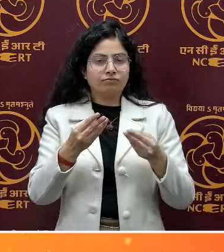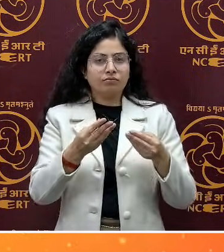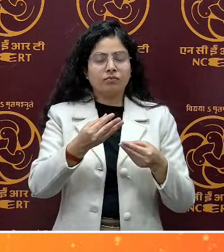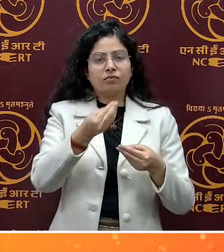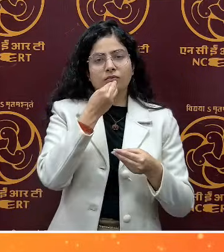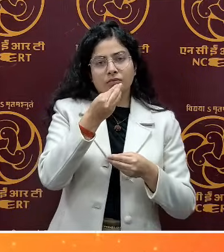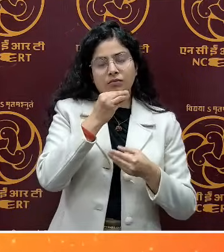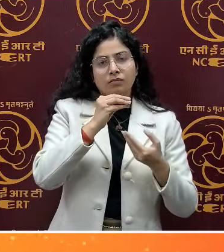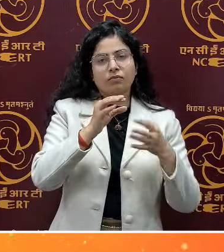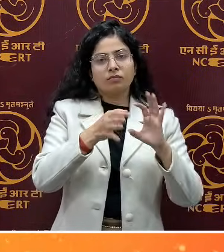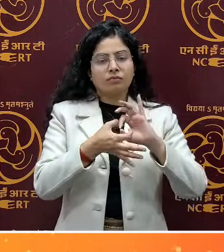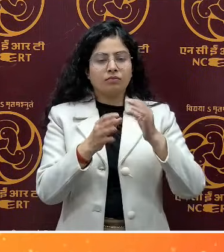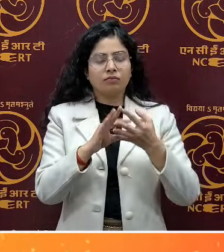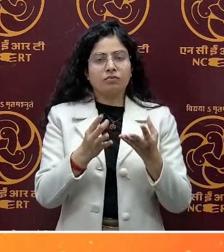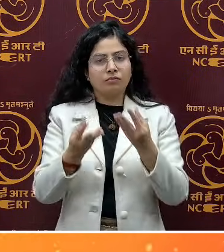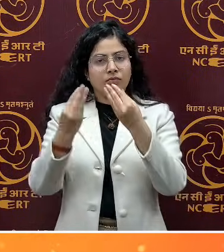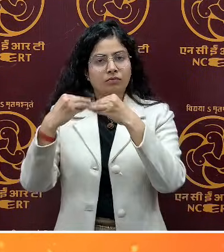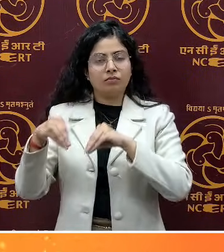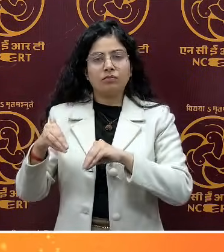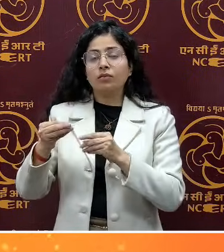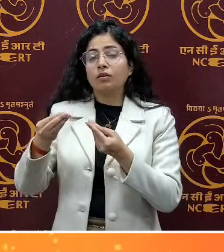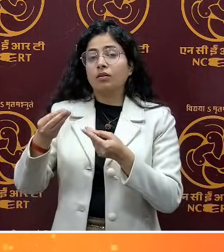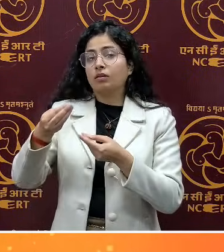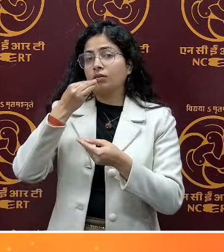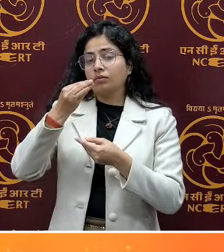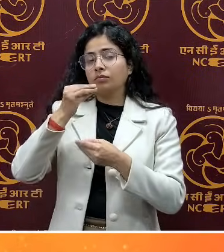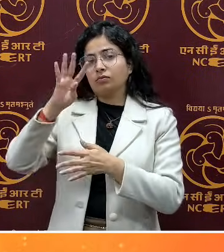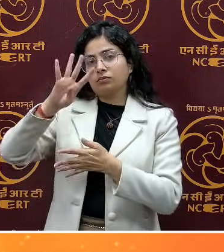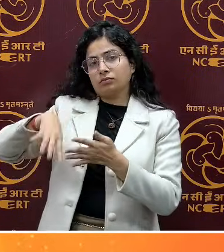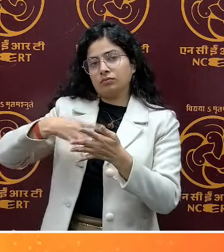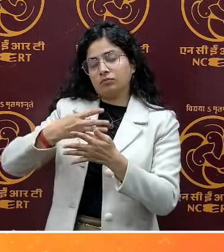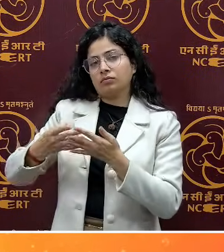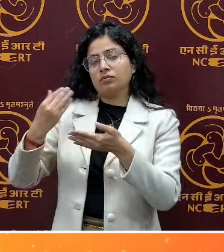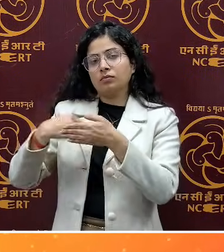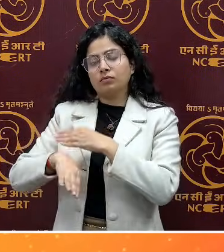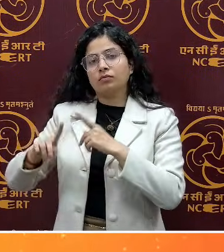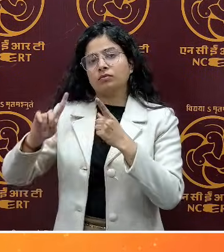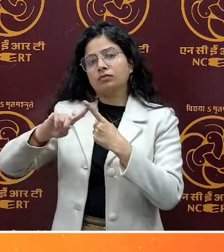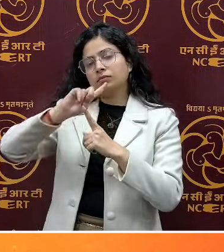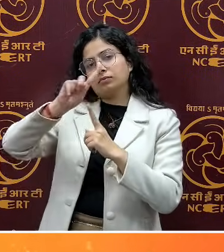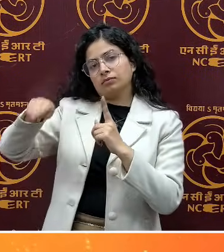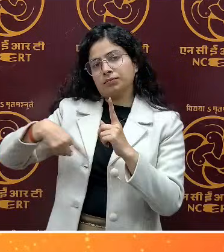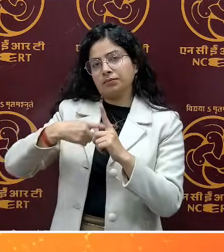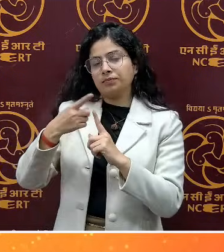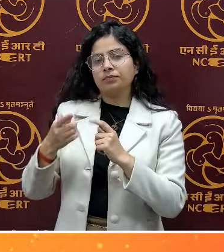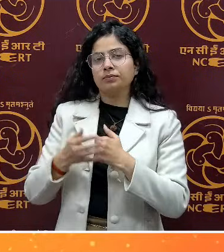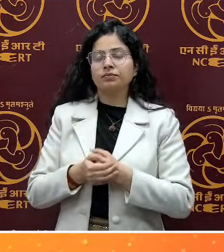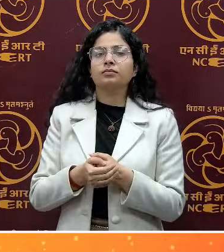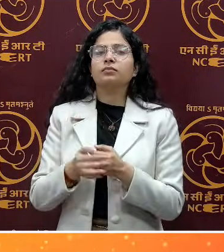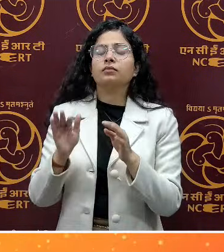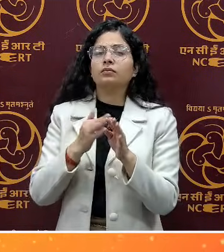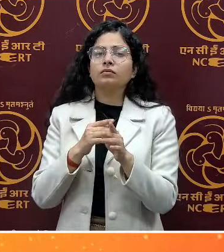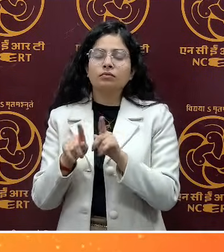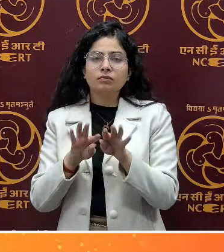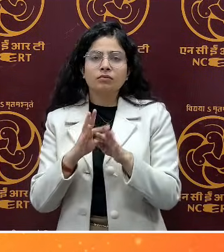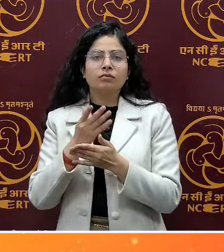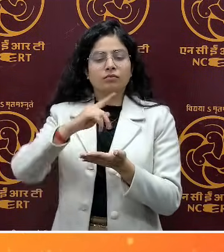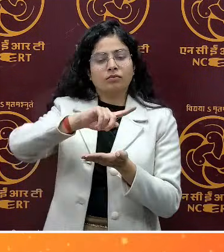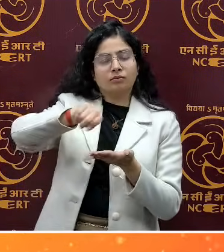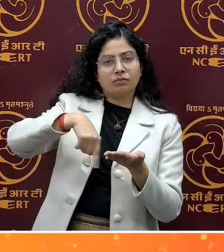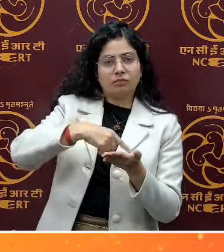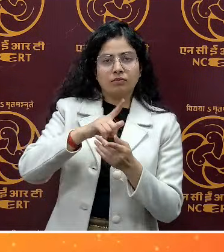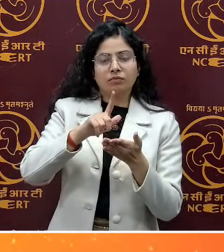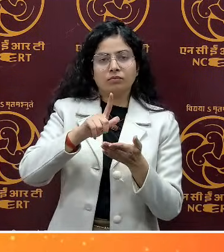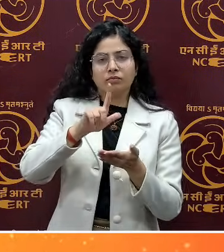a food web. Food web will be having many ecosystems present in it. It could be land,